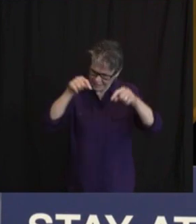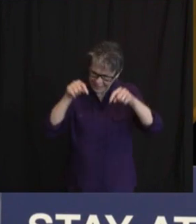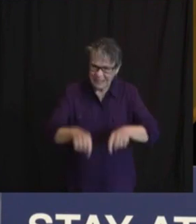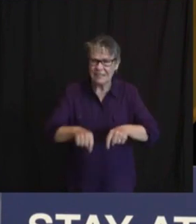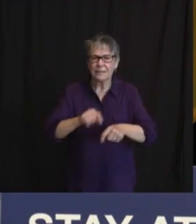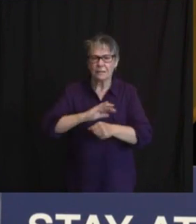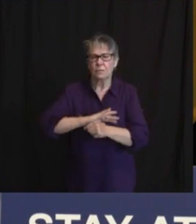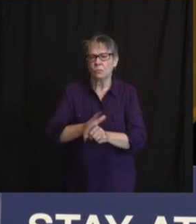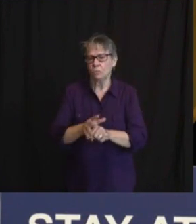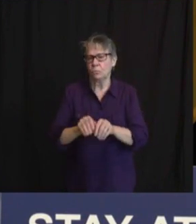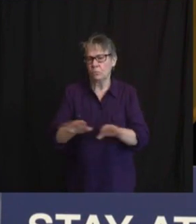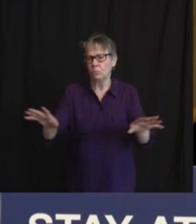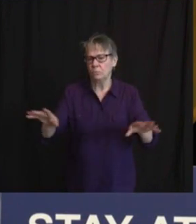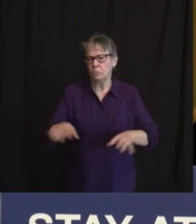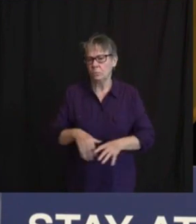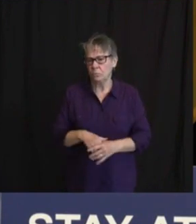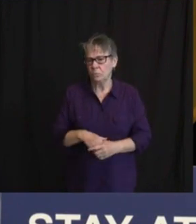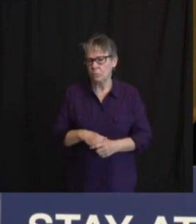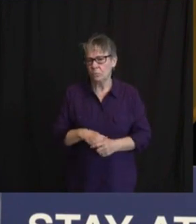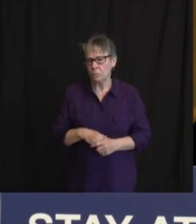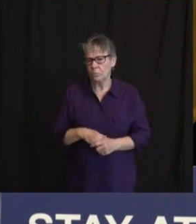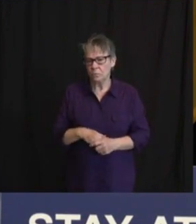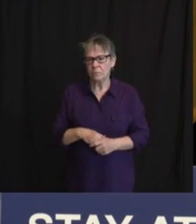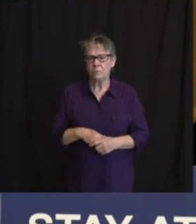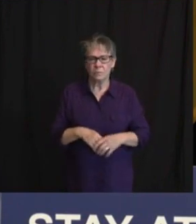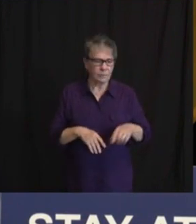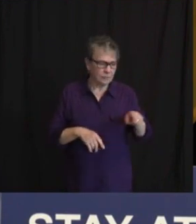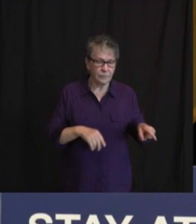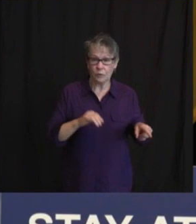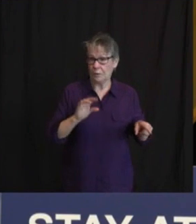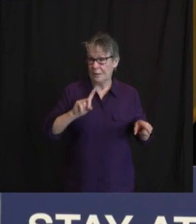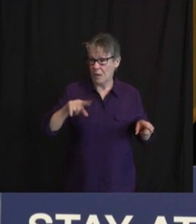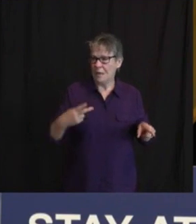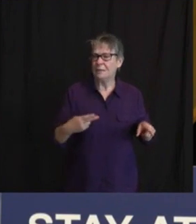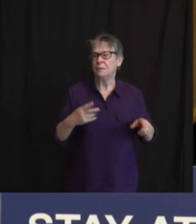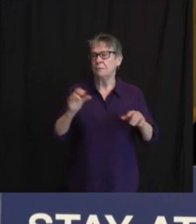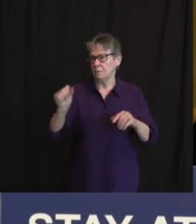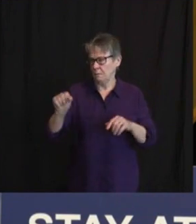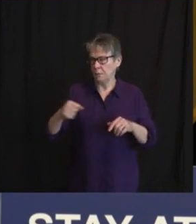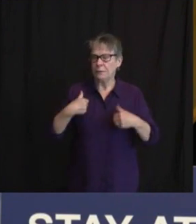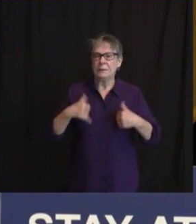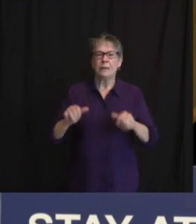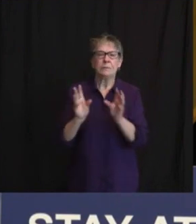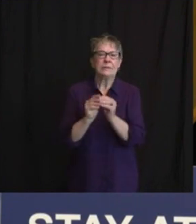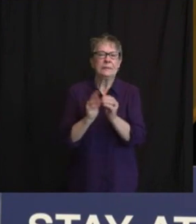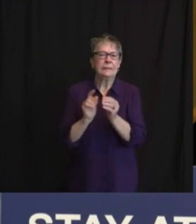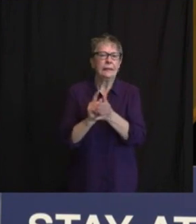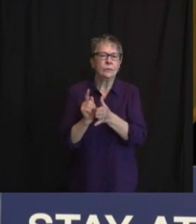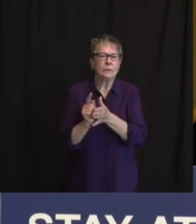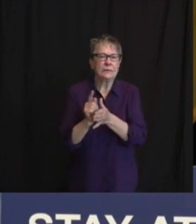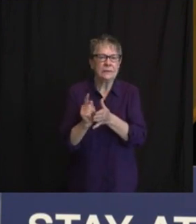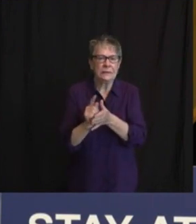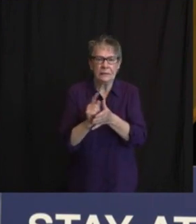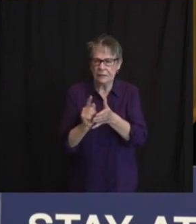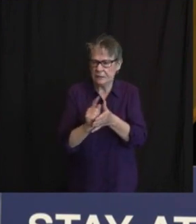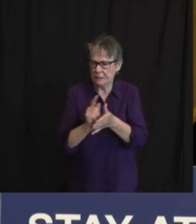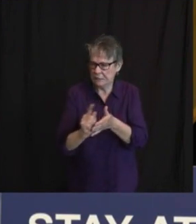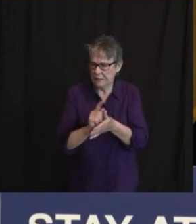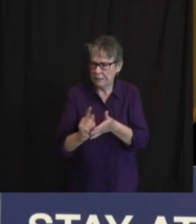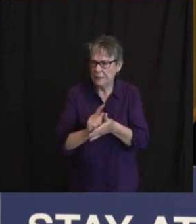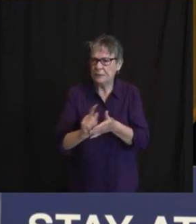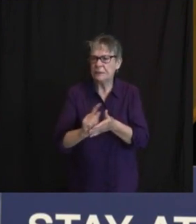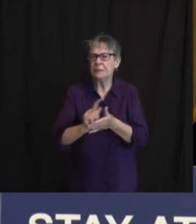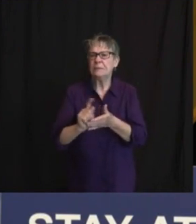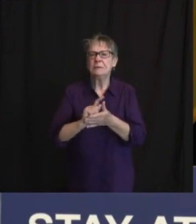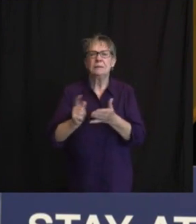generated from, well, how do we protect the people in each department, meaning the people they care for, people in group homes? How do we